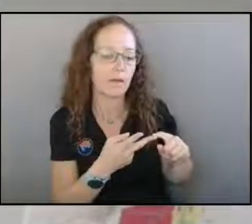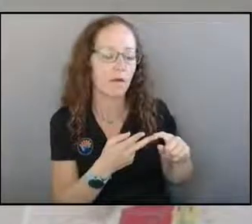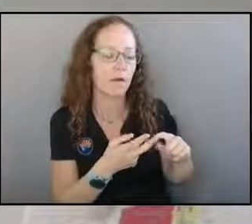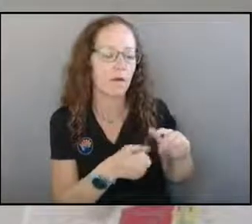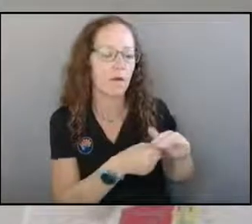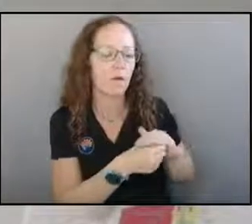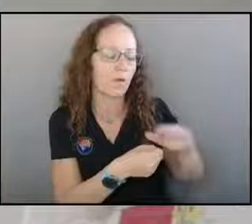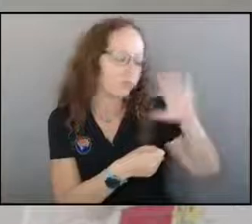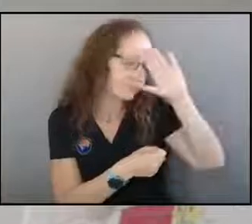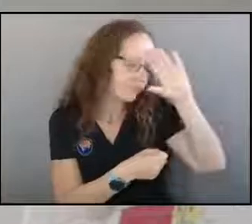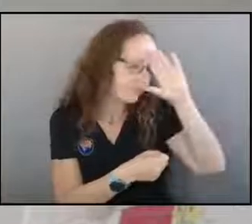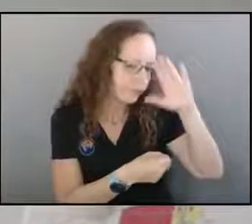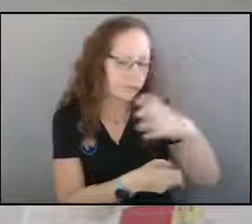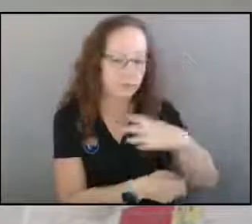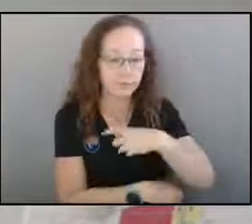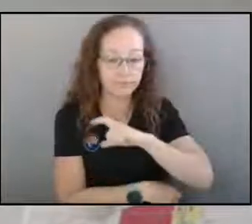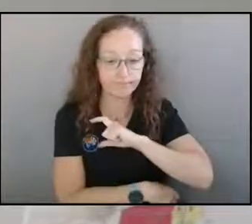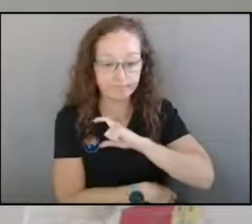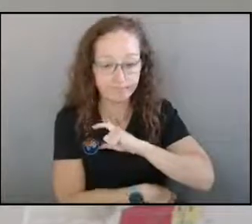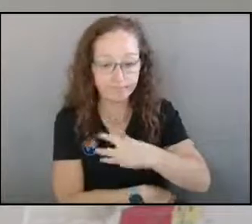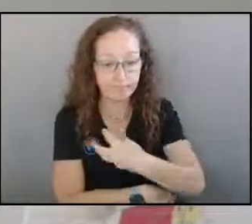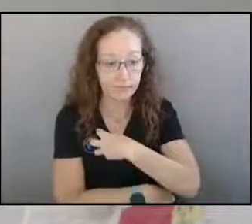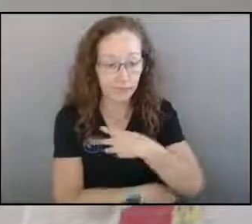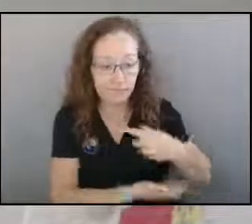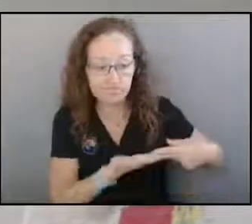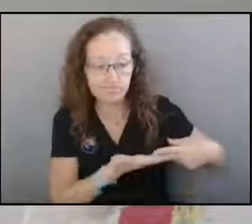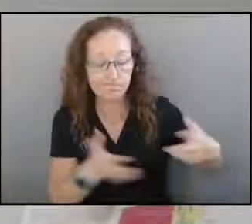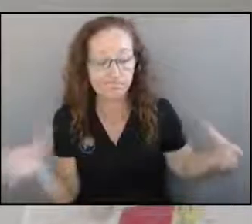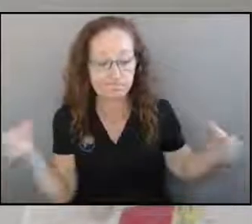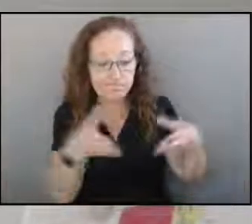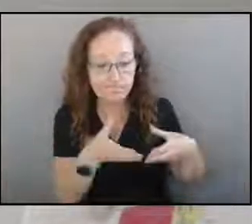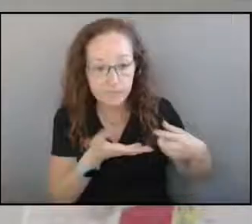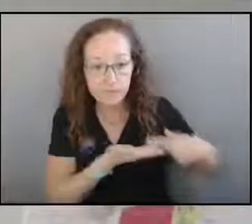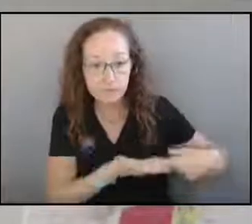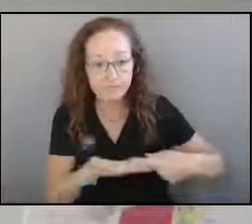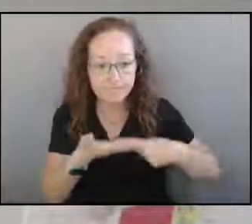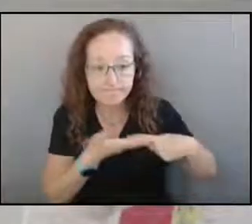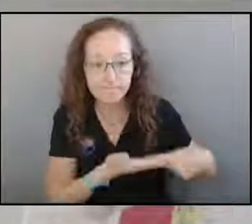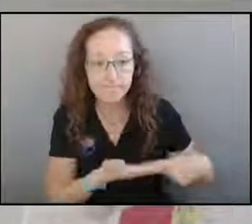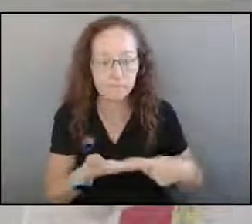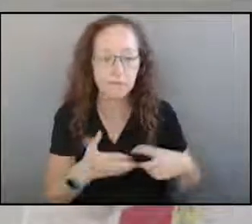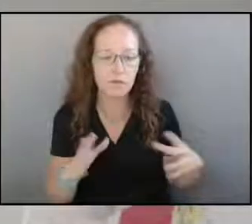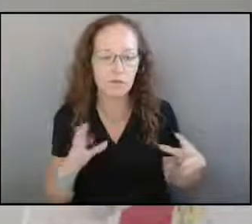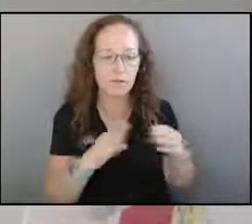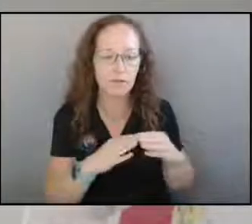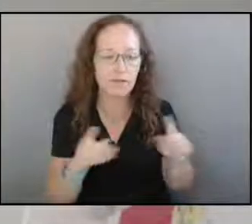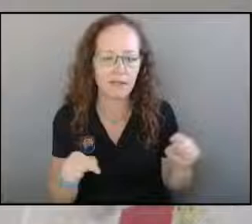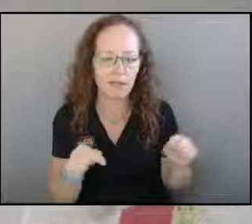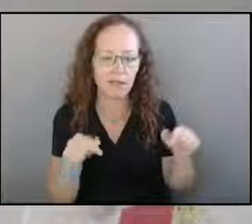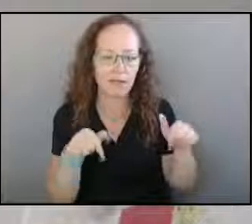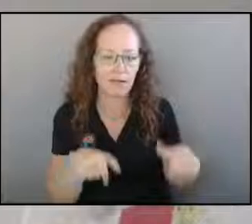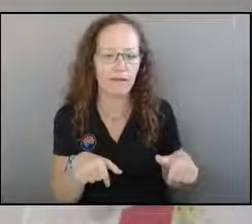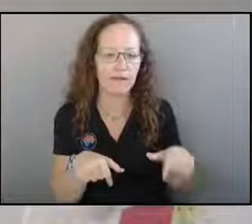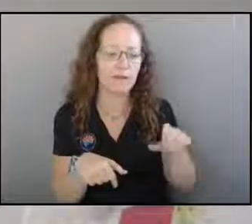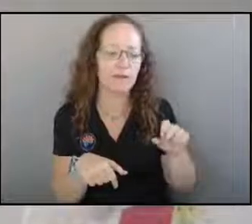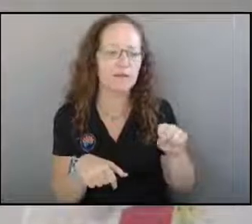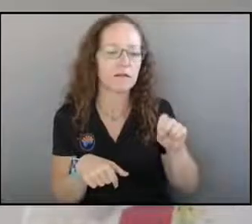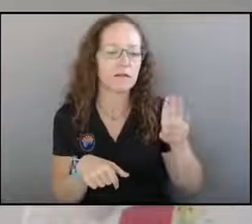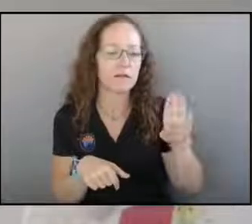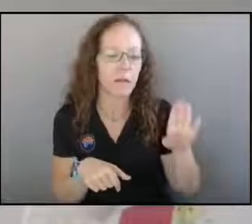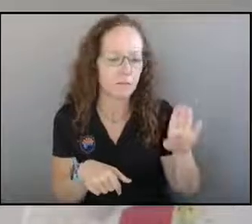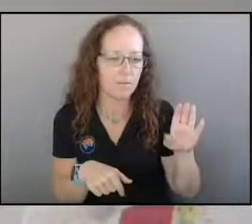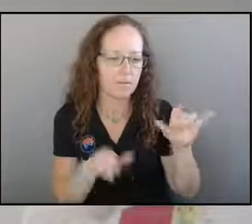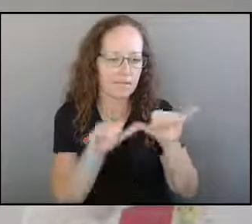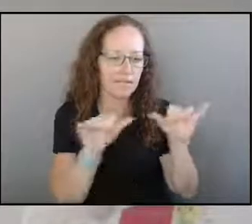local law enforcement here in Colfax. We're meeting here at the Valverde substation where I'm at this evening. I